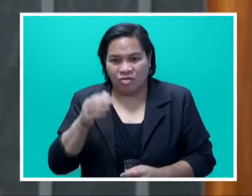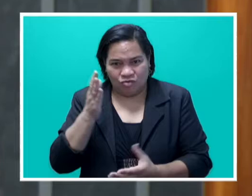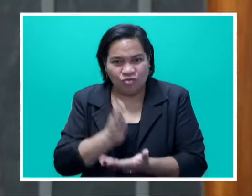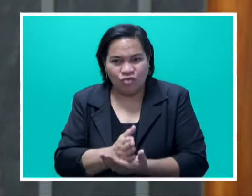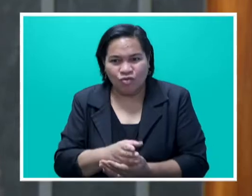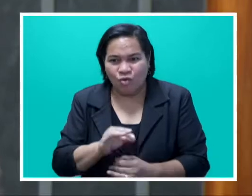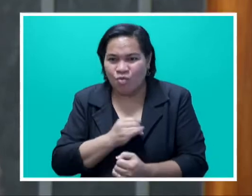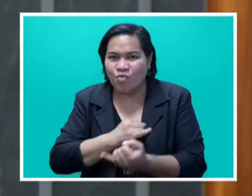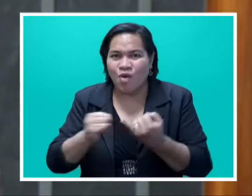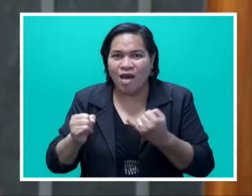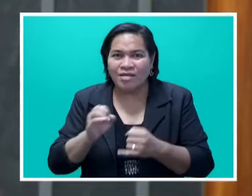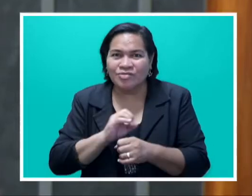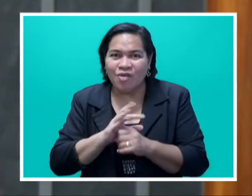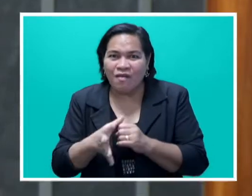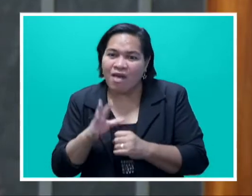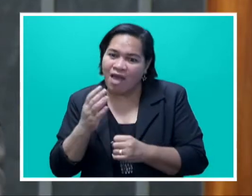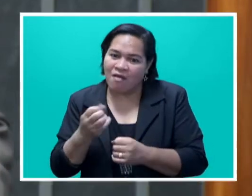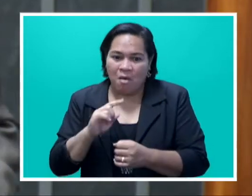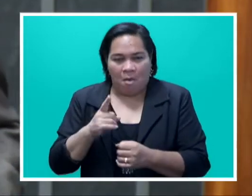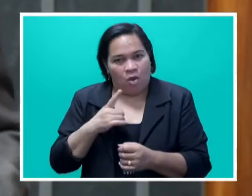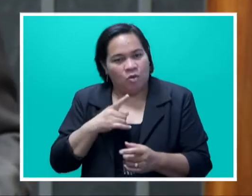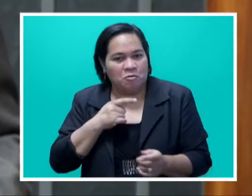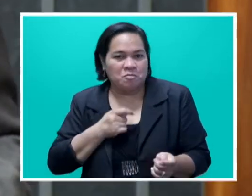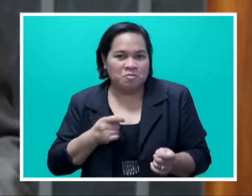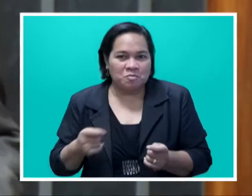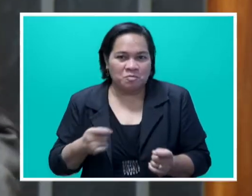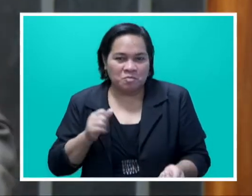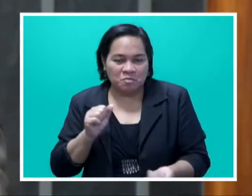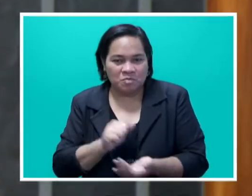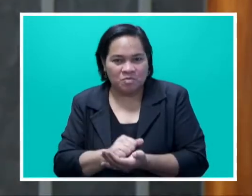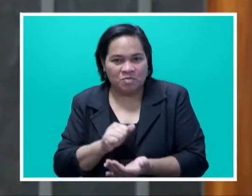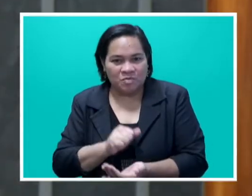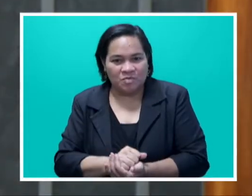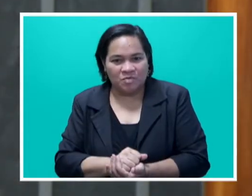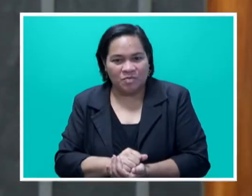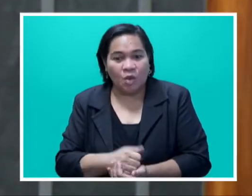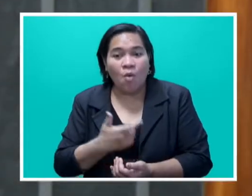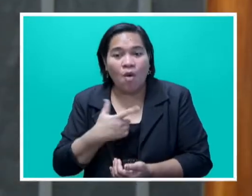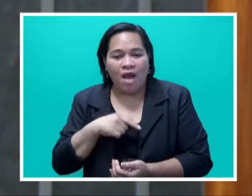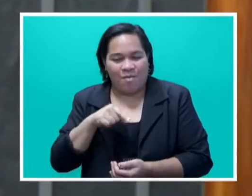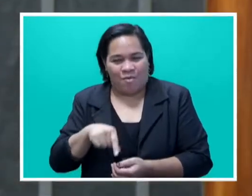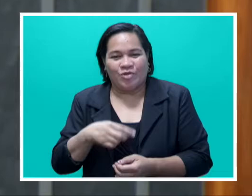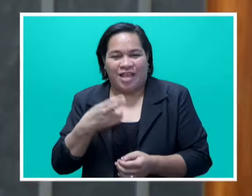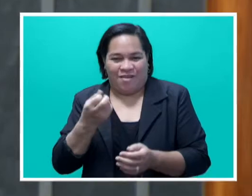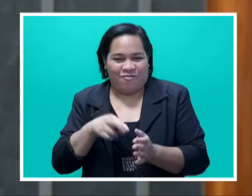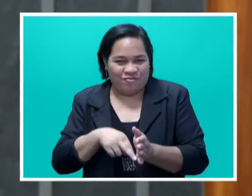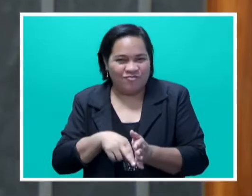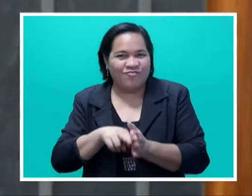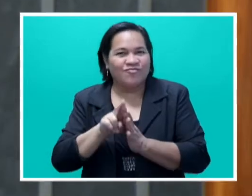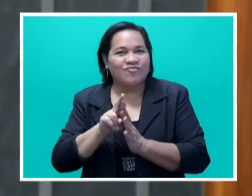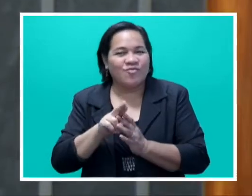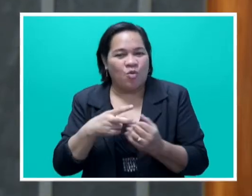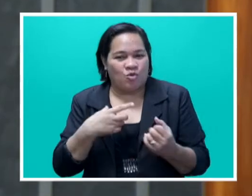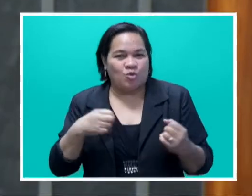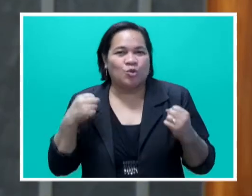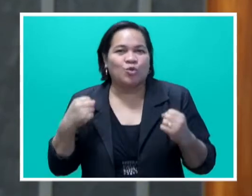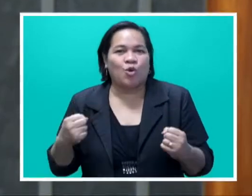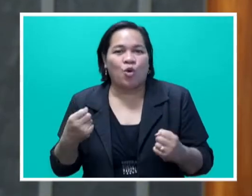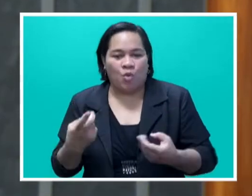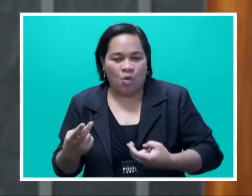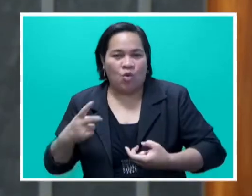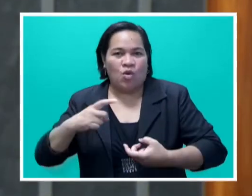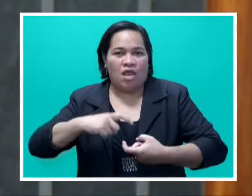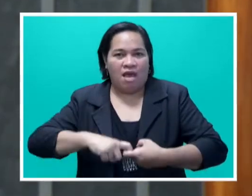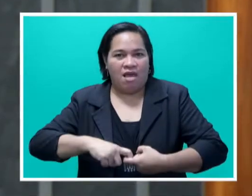pandemic. We are emerging out of it resilient, strong, and united. This will be,